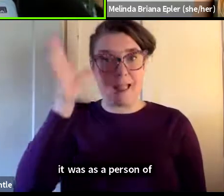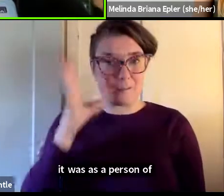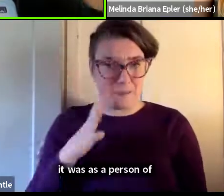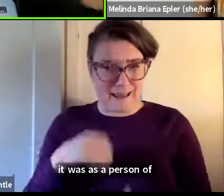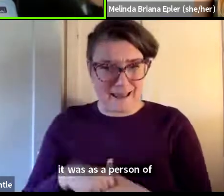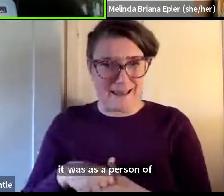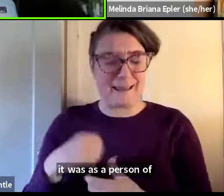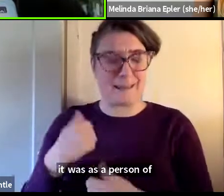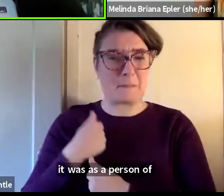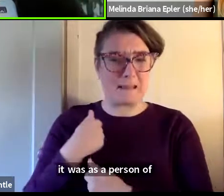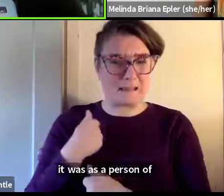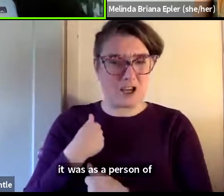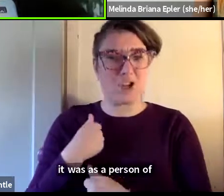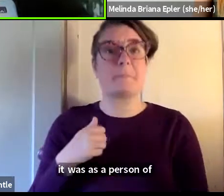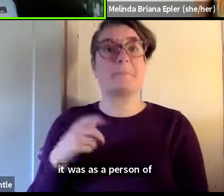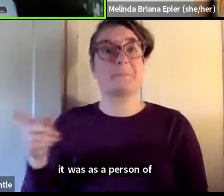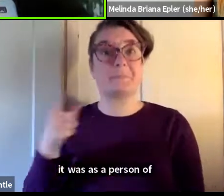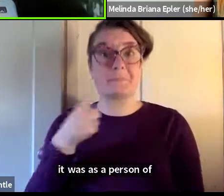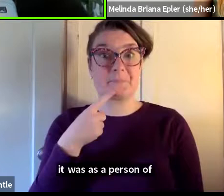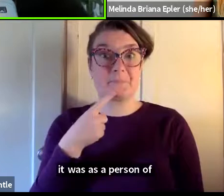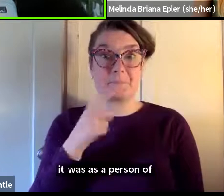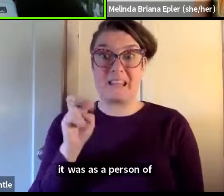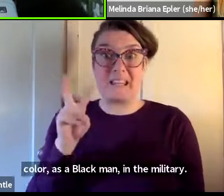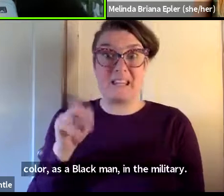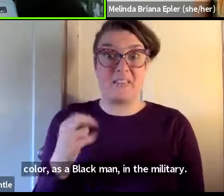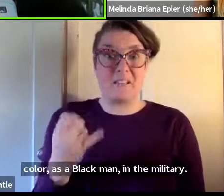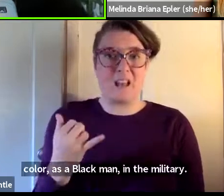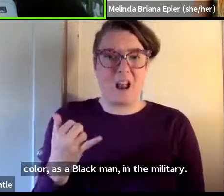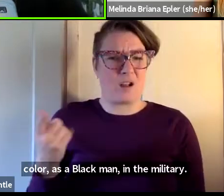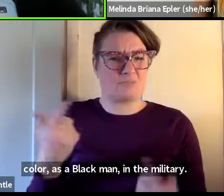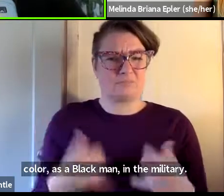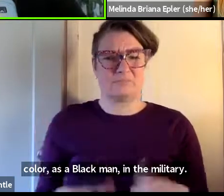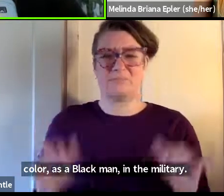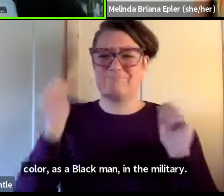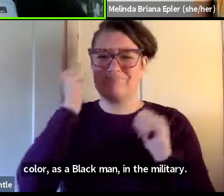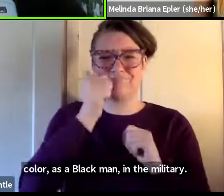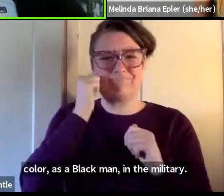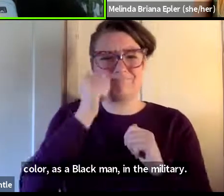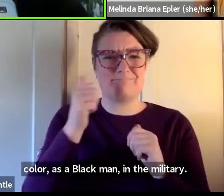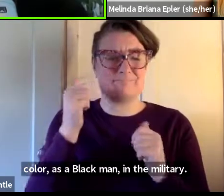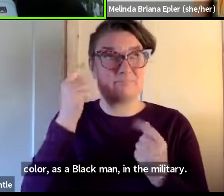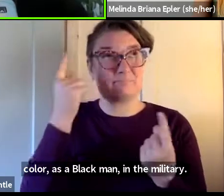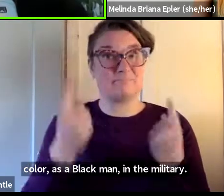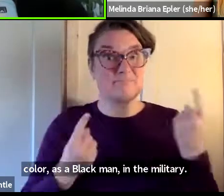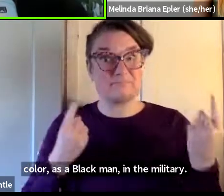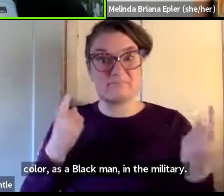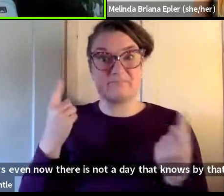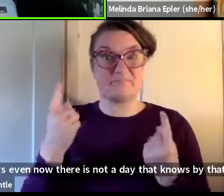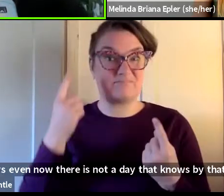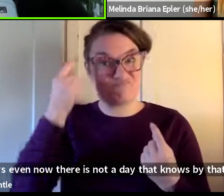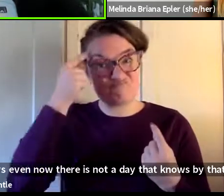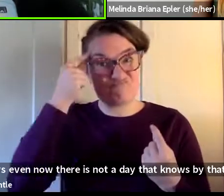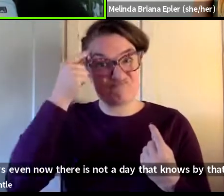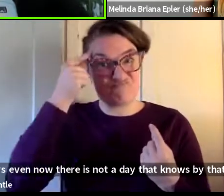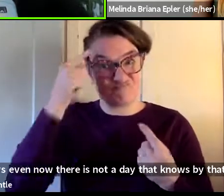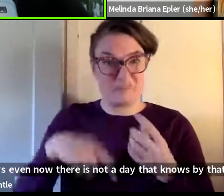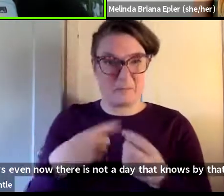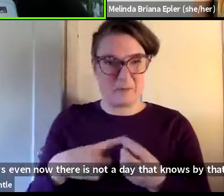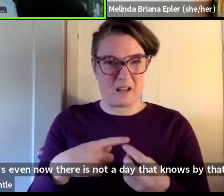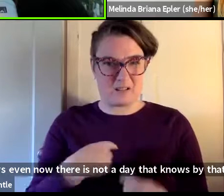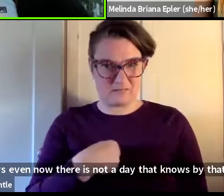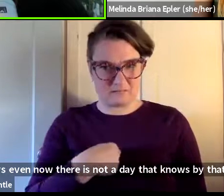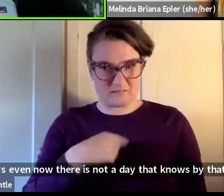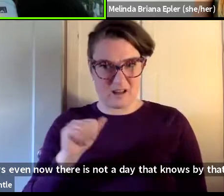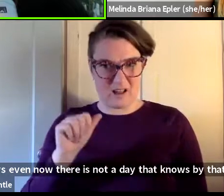military. He says even now, there's not a day that goes by that he doesn't think about the fact that he's a Black